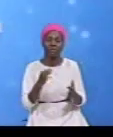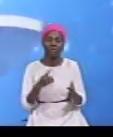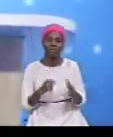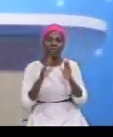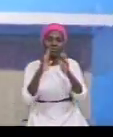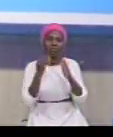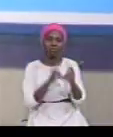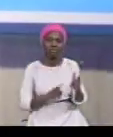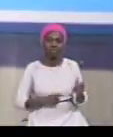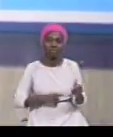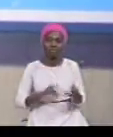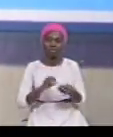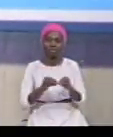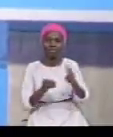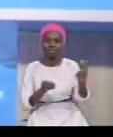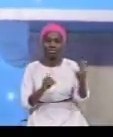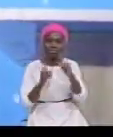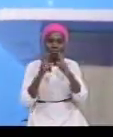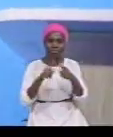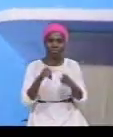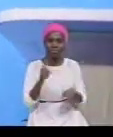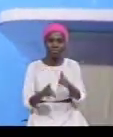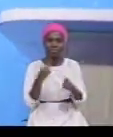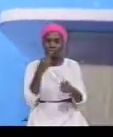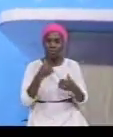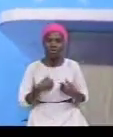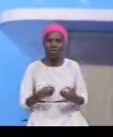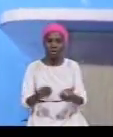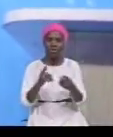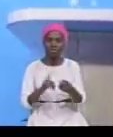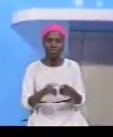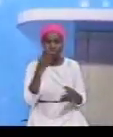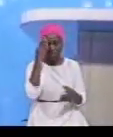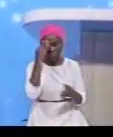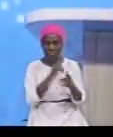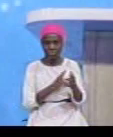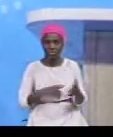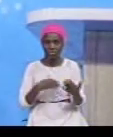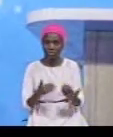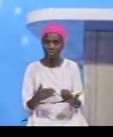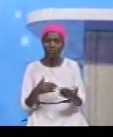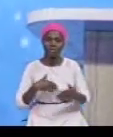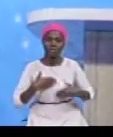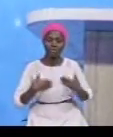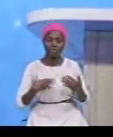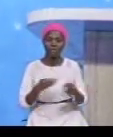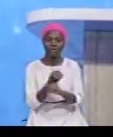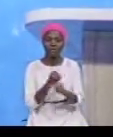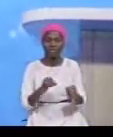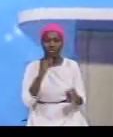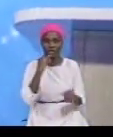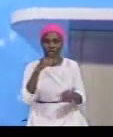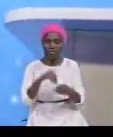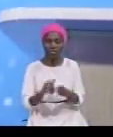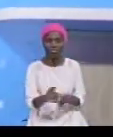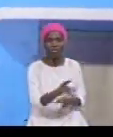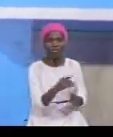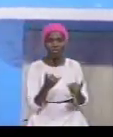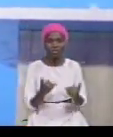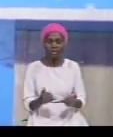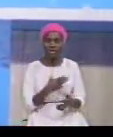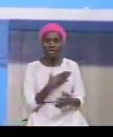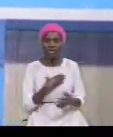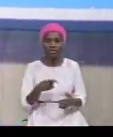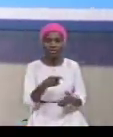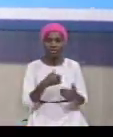to the people who have come to know the Lord. Now the joy of salvation is in them, and they have the